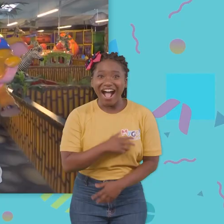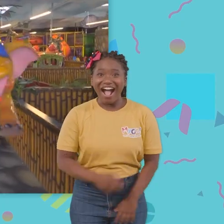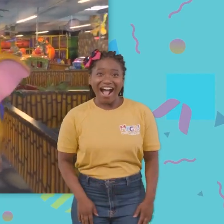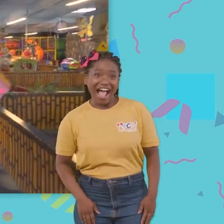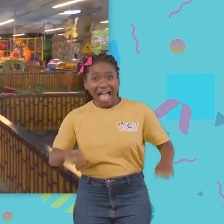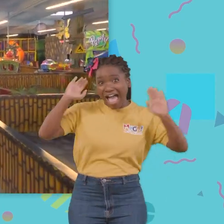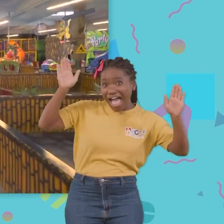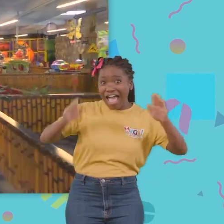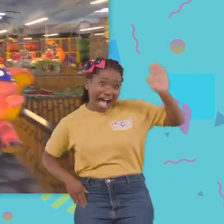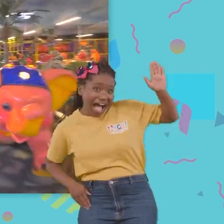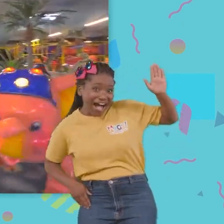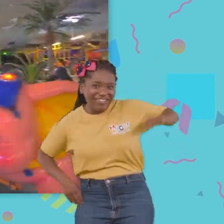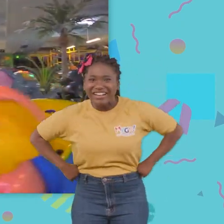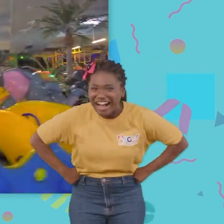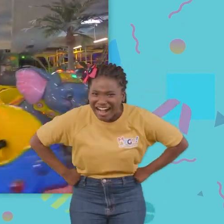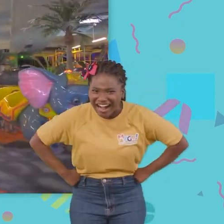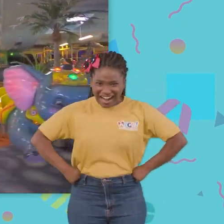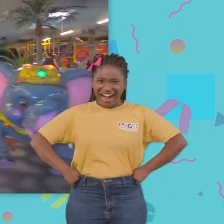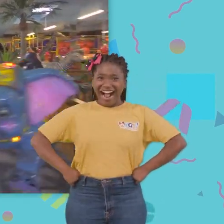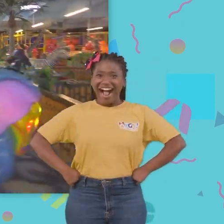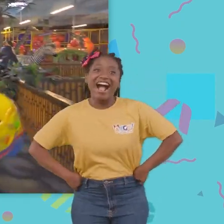Whoa! Hey! Hello!